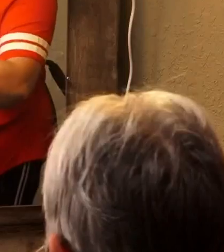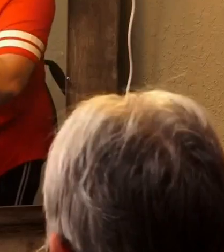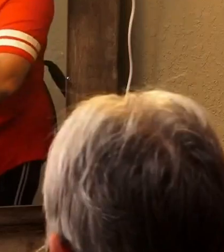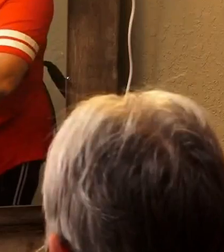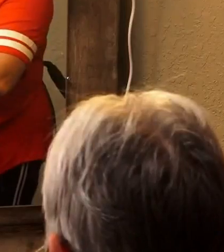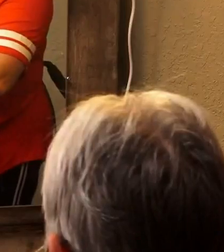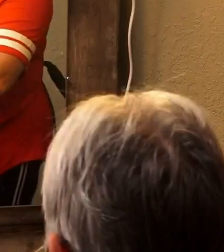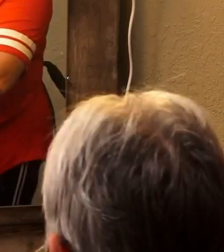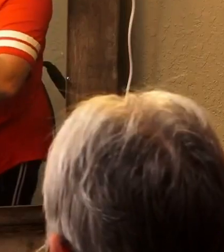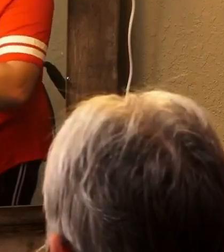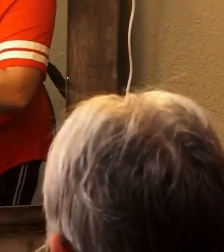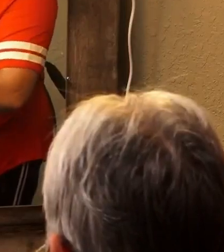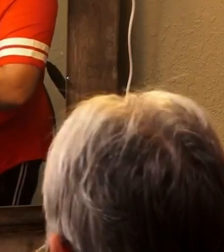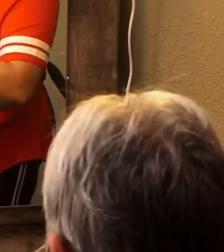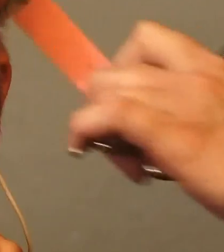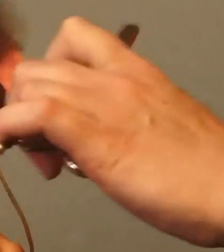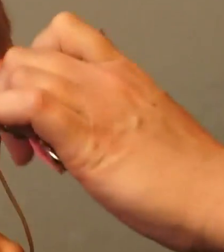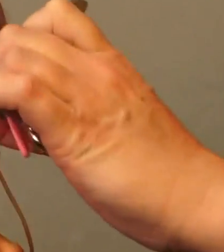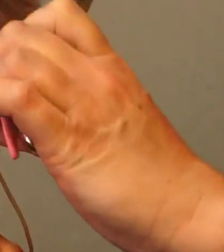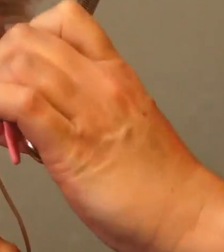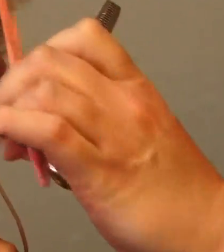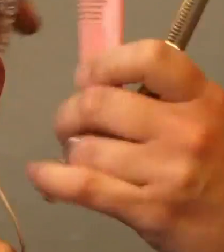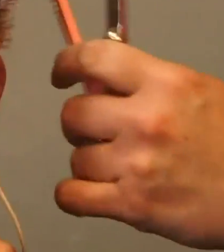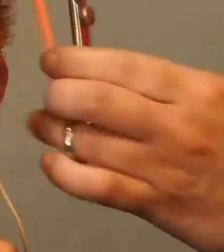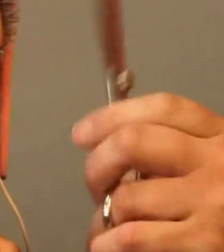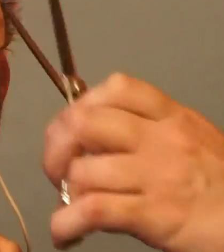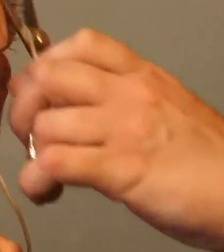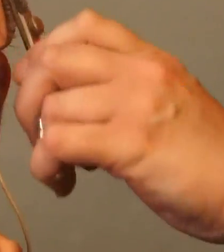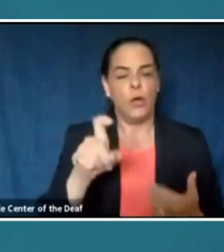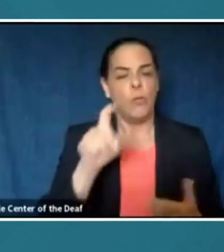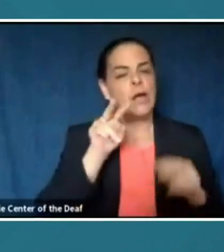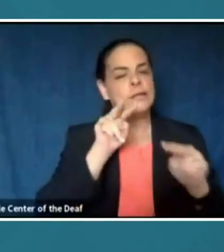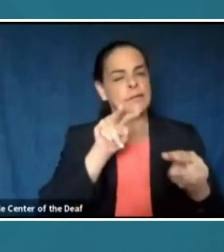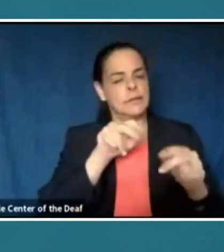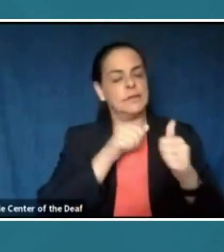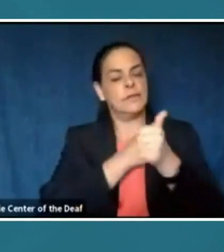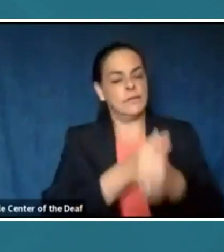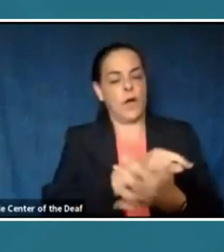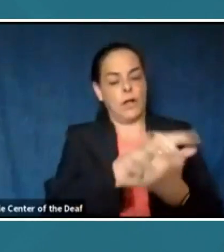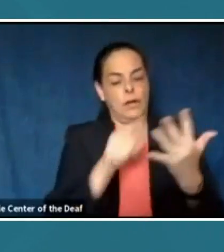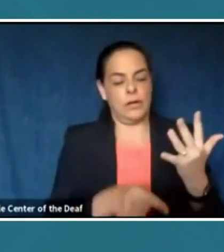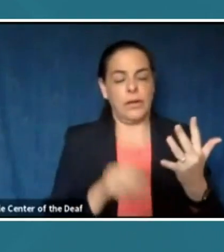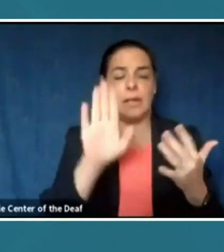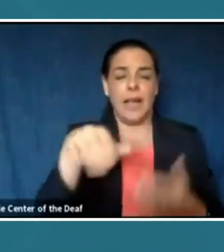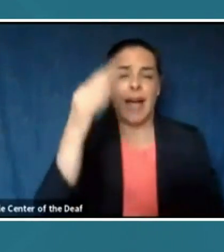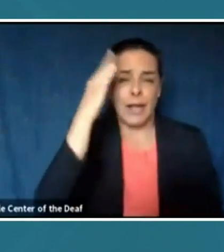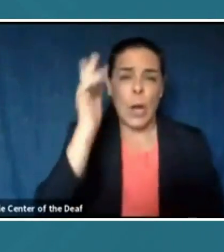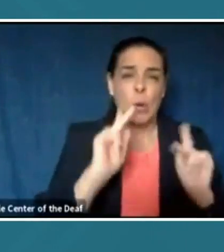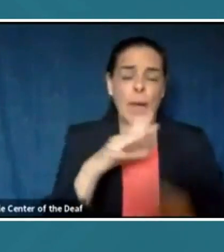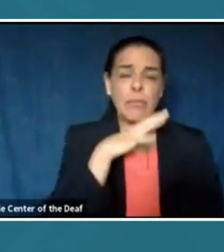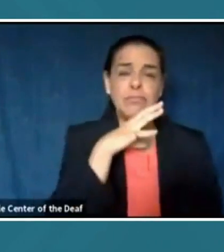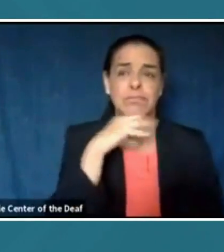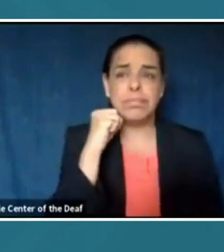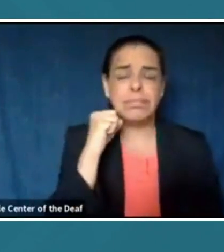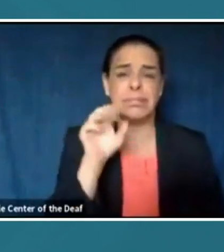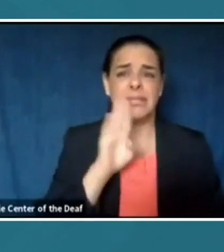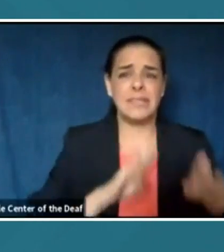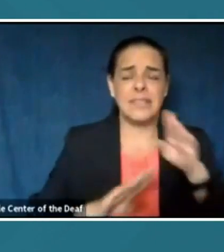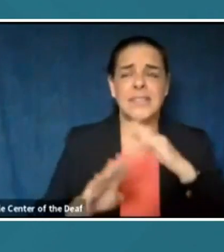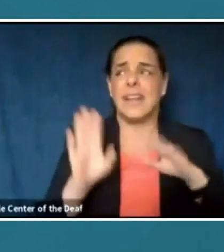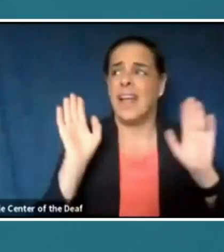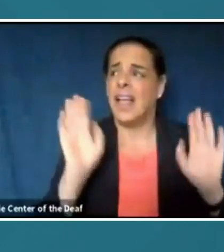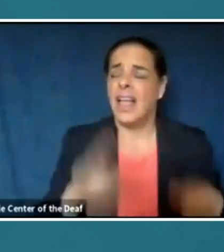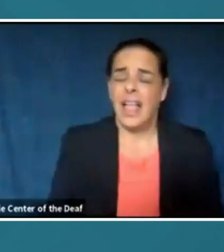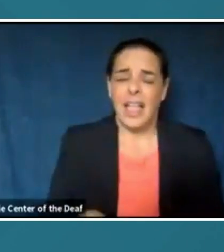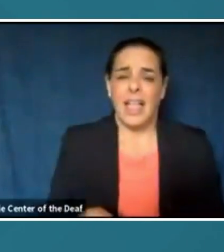play. So all of those things have to be observed all of the time and we know it's inconvenient and people are getting tired of doing it, but it's the only way we're going to